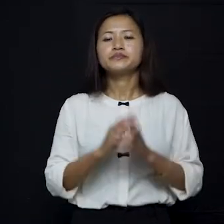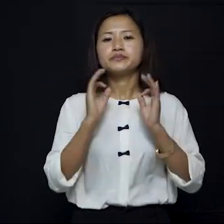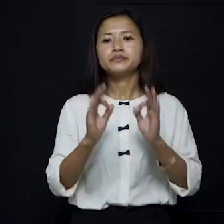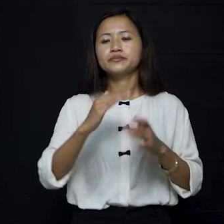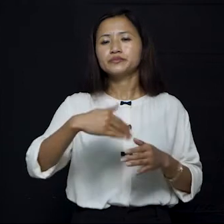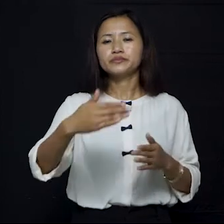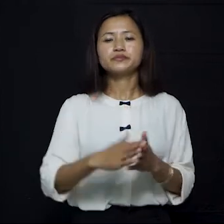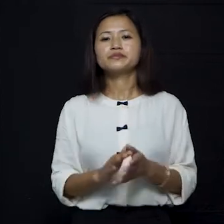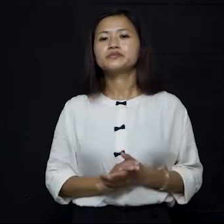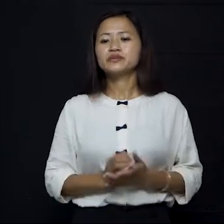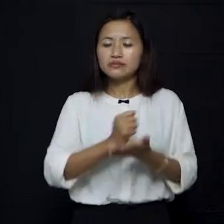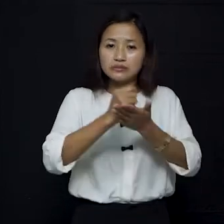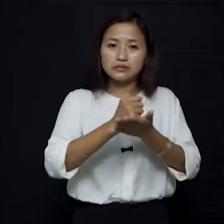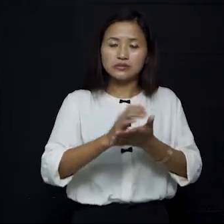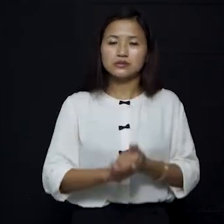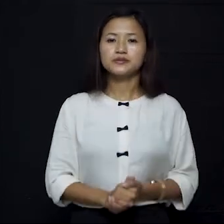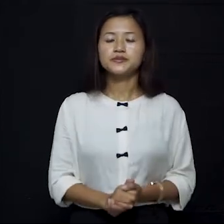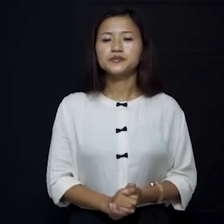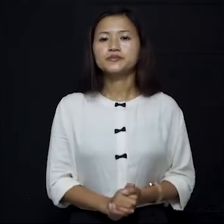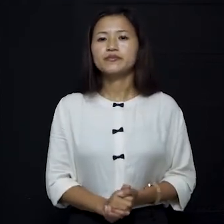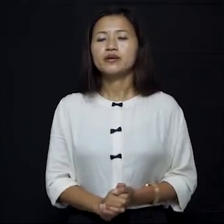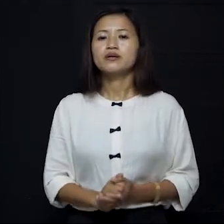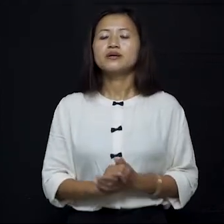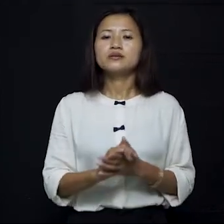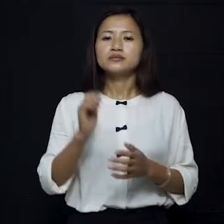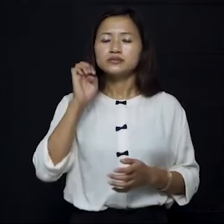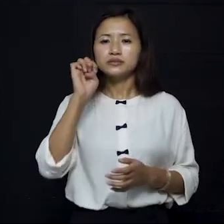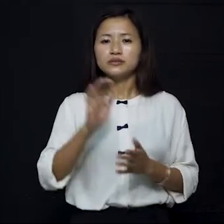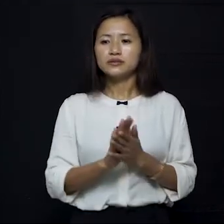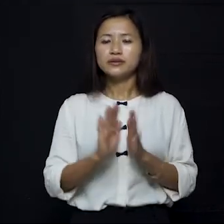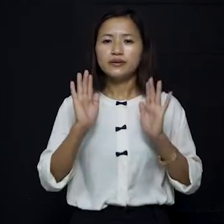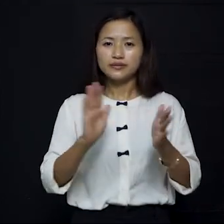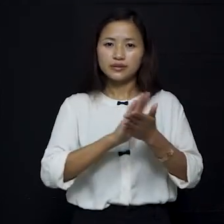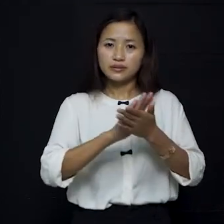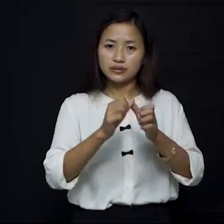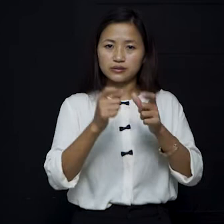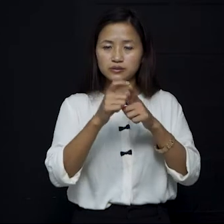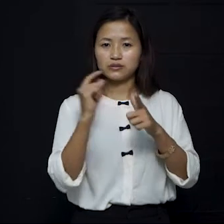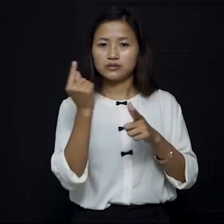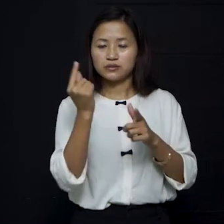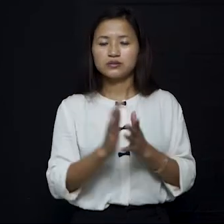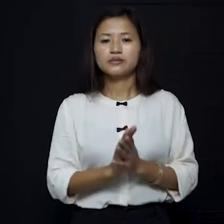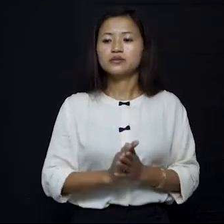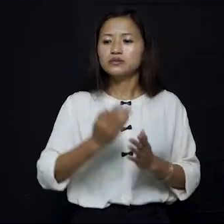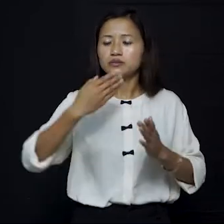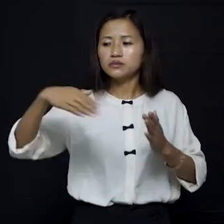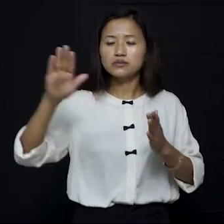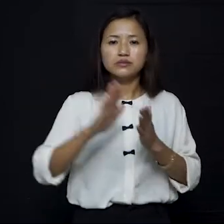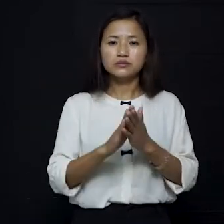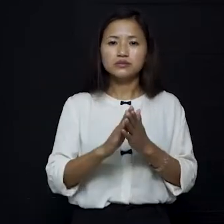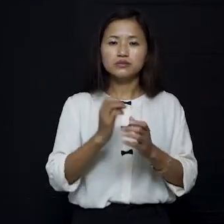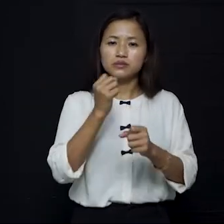even try there. So he had been going to school, okay? That action is